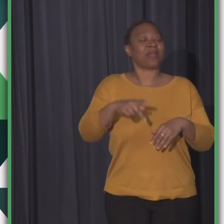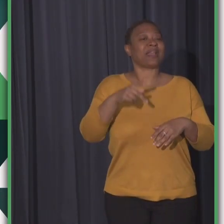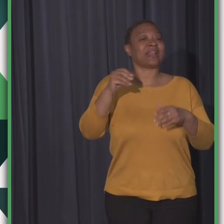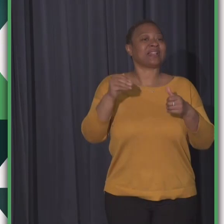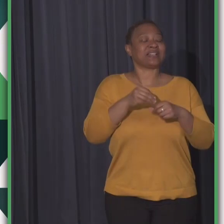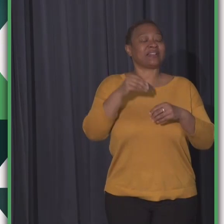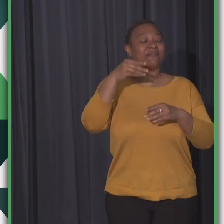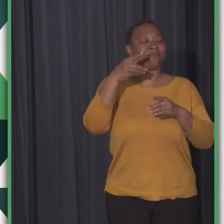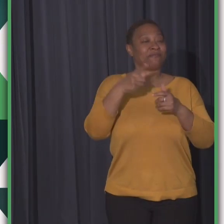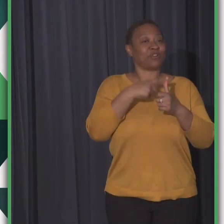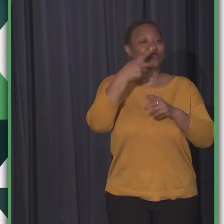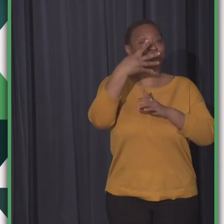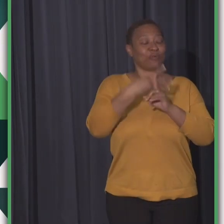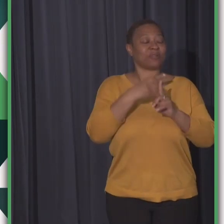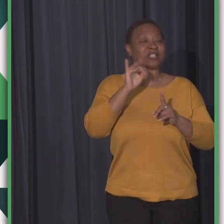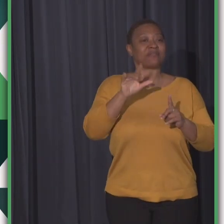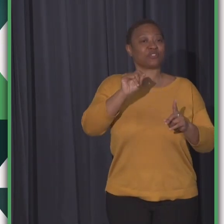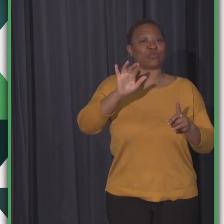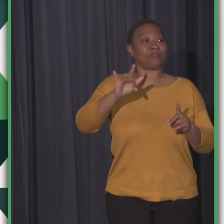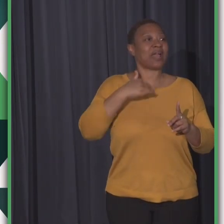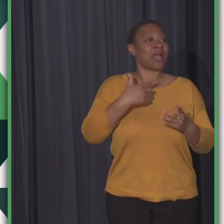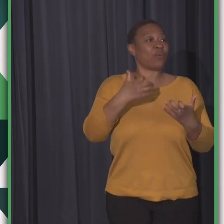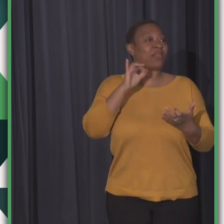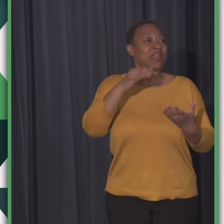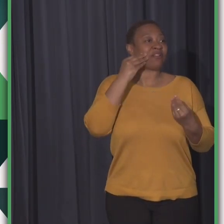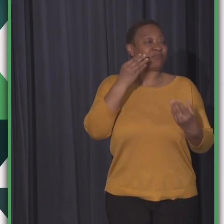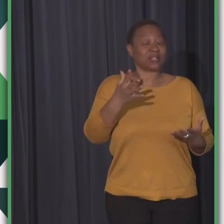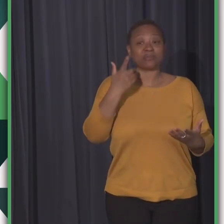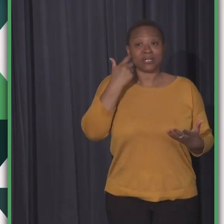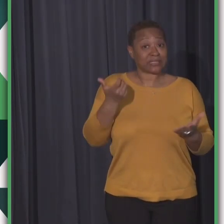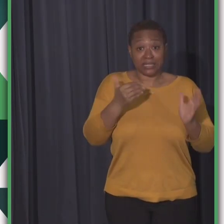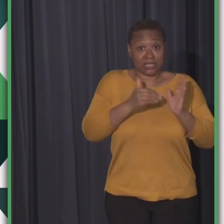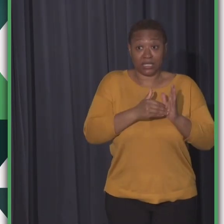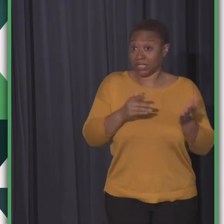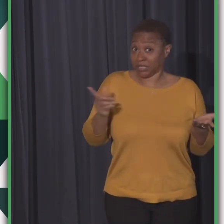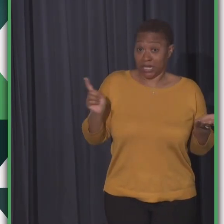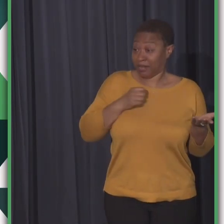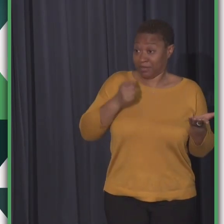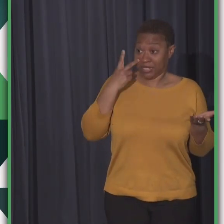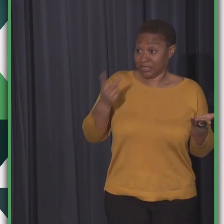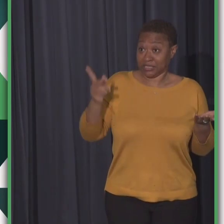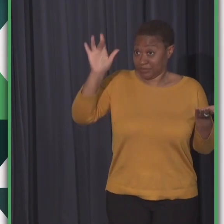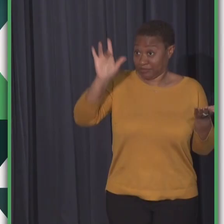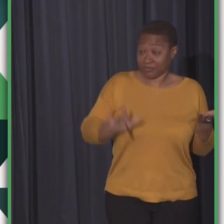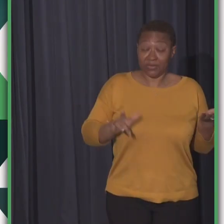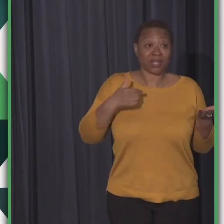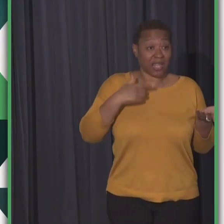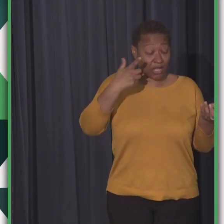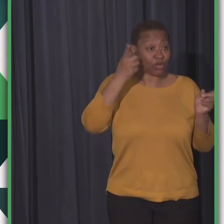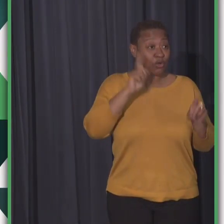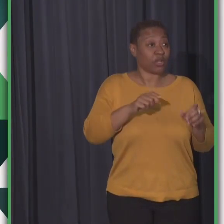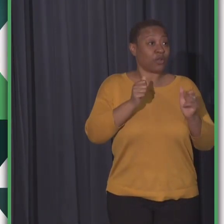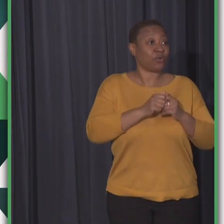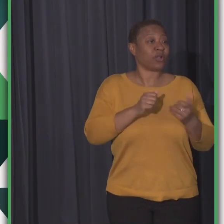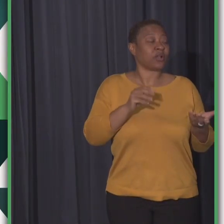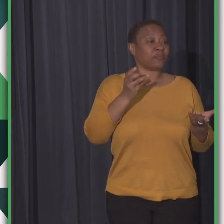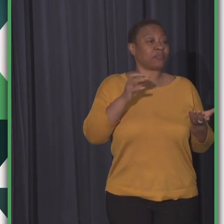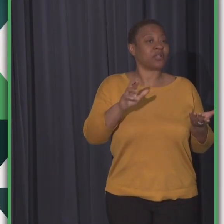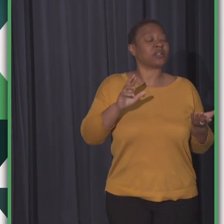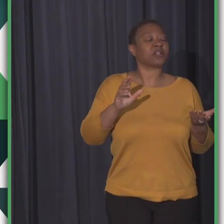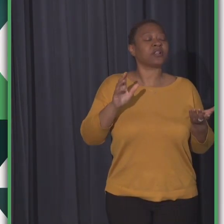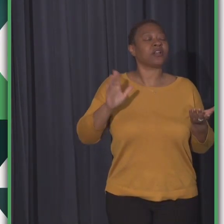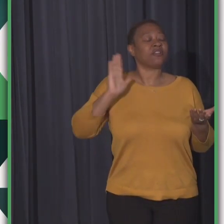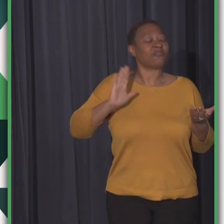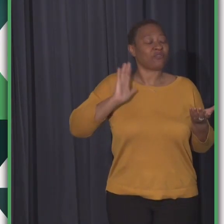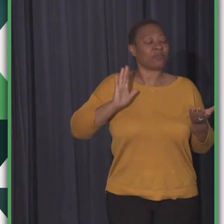first 4 months of 2025? I like that information because, again, I'm not seeing it, and I do agree with former